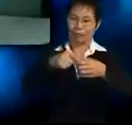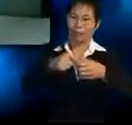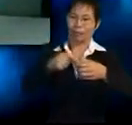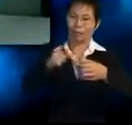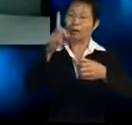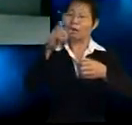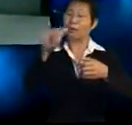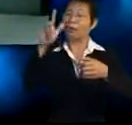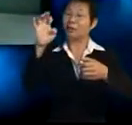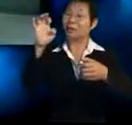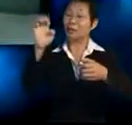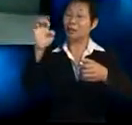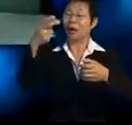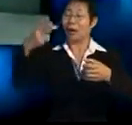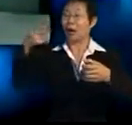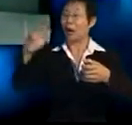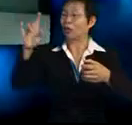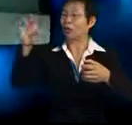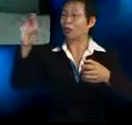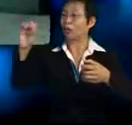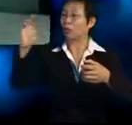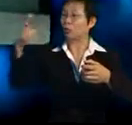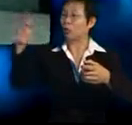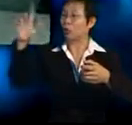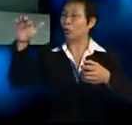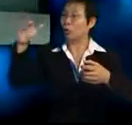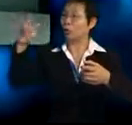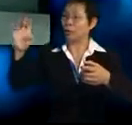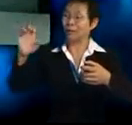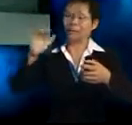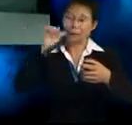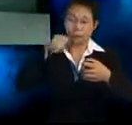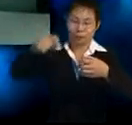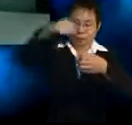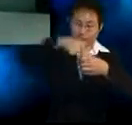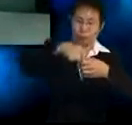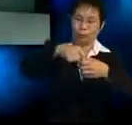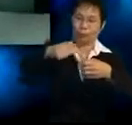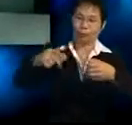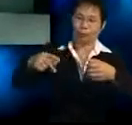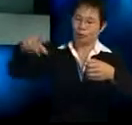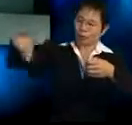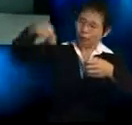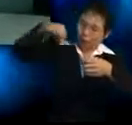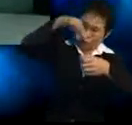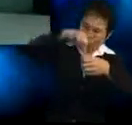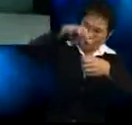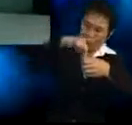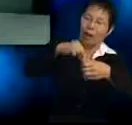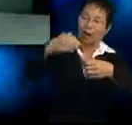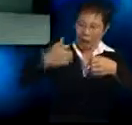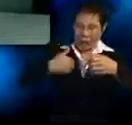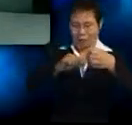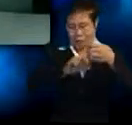dilute hydrochloric acid using a dropper into a test tube containing some